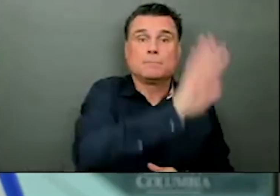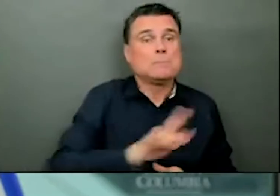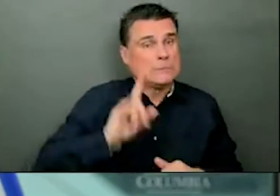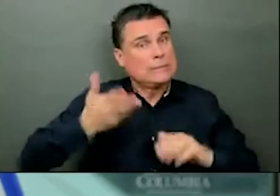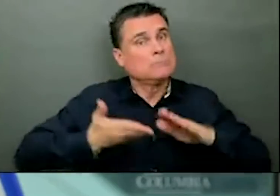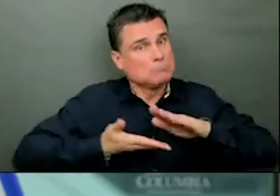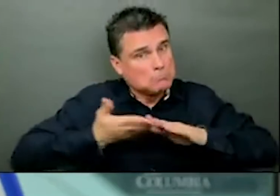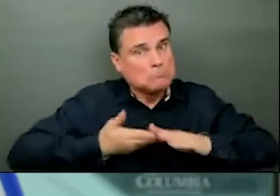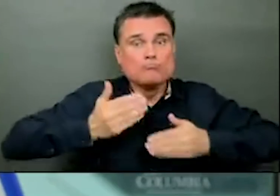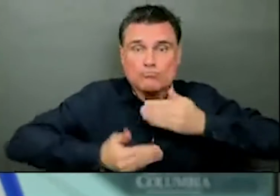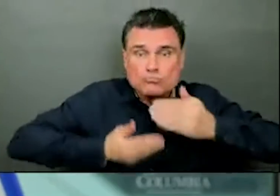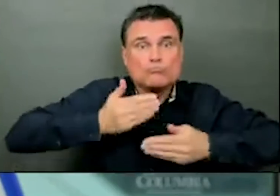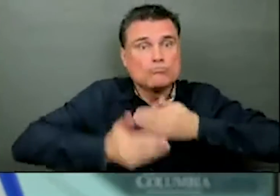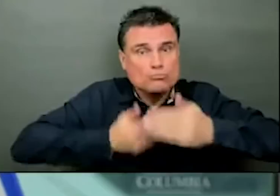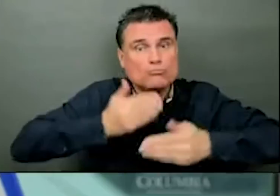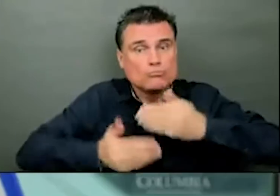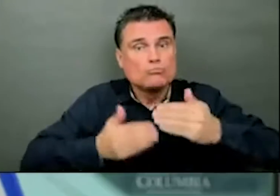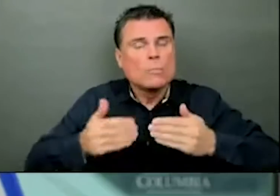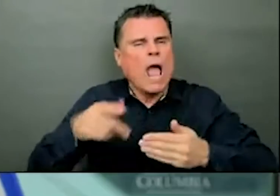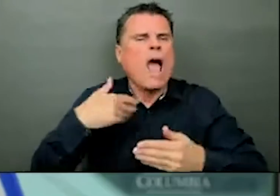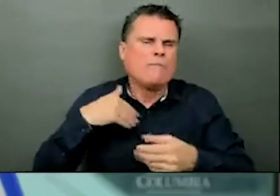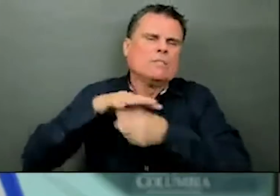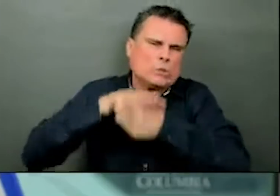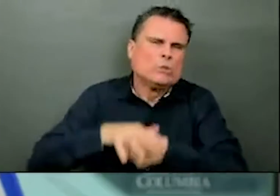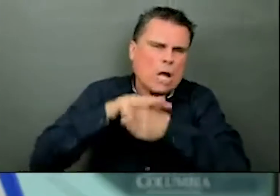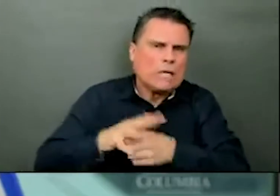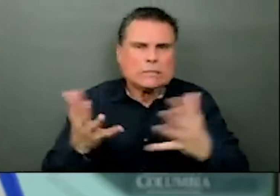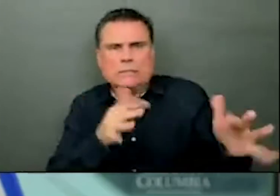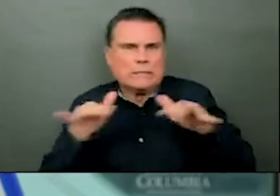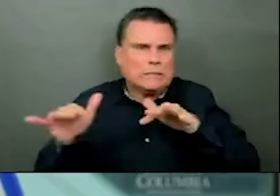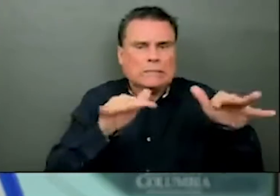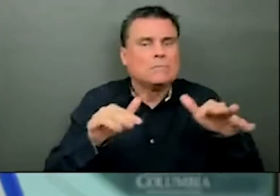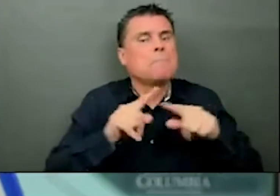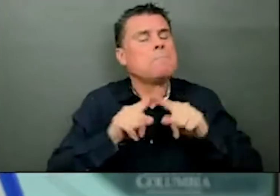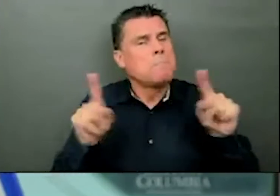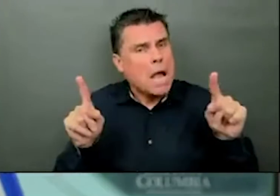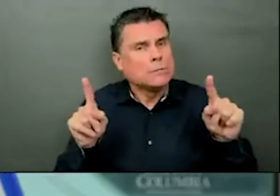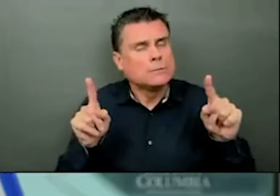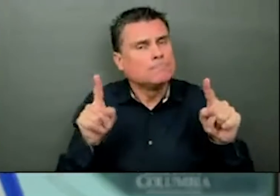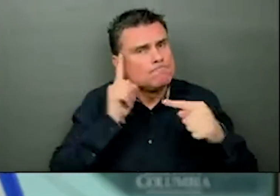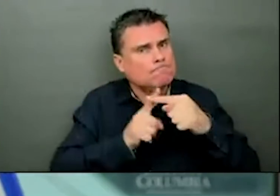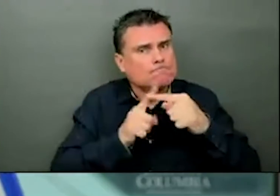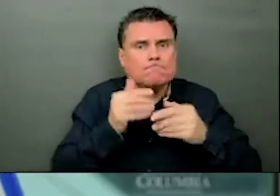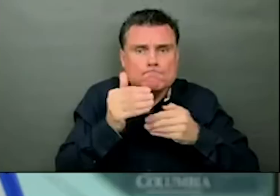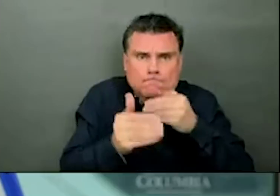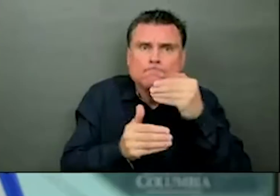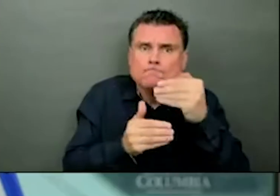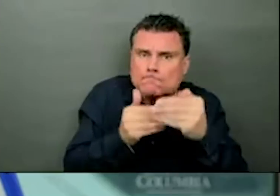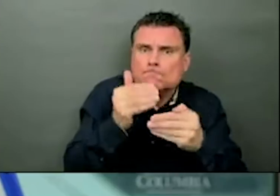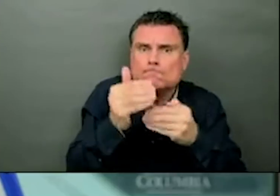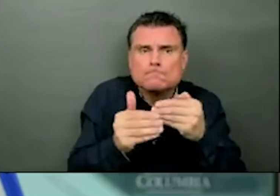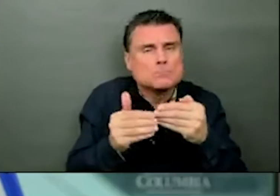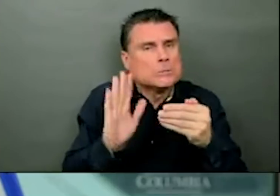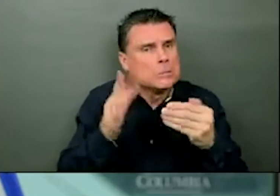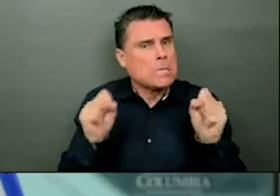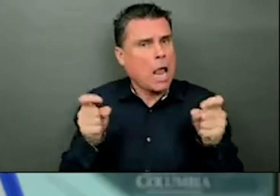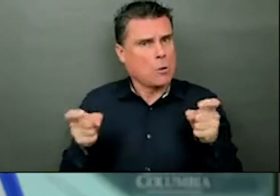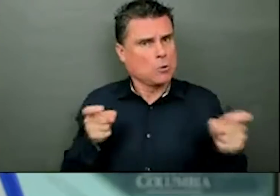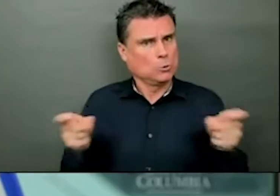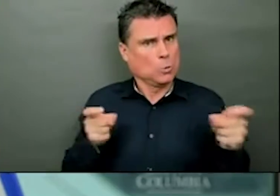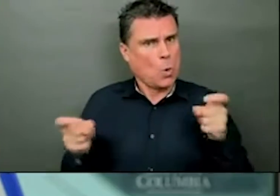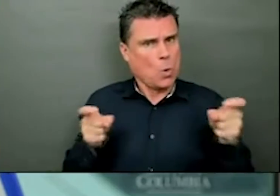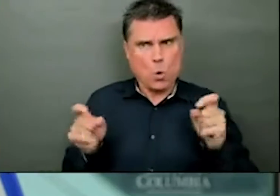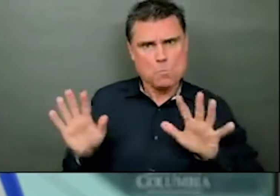COVID-19. But we continue in our acute care sector to have the ability to manage that. Dr. Henry talked about